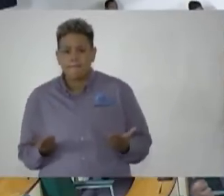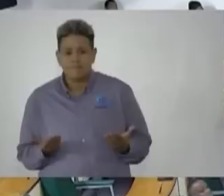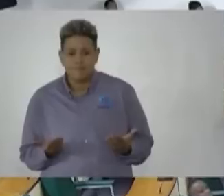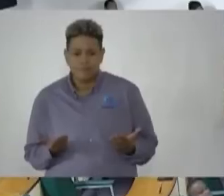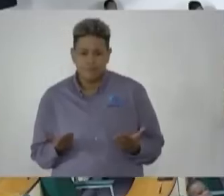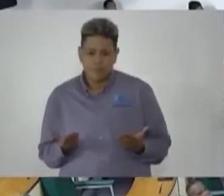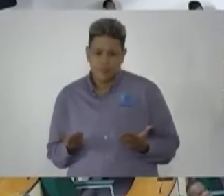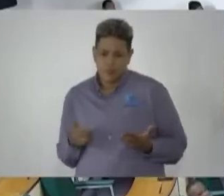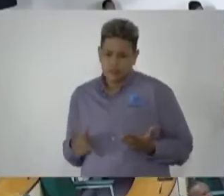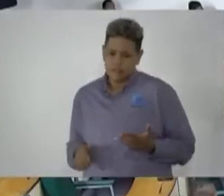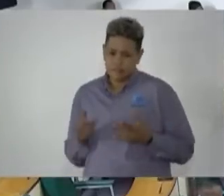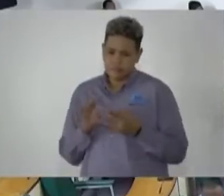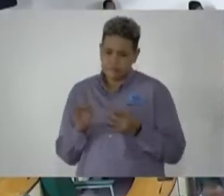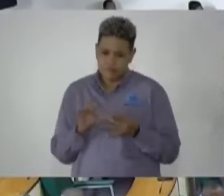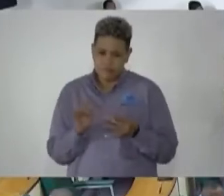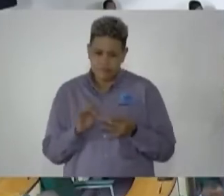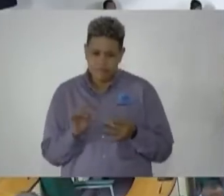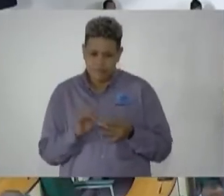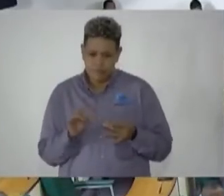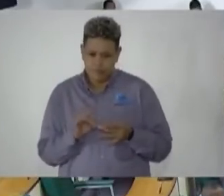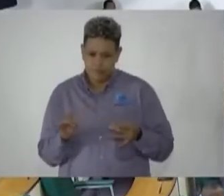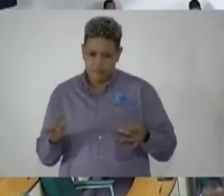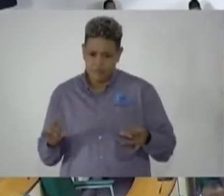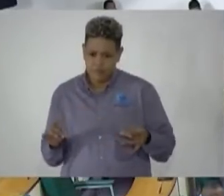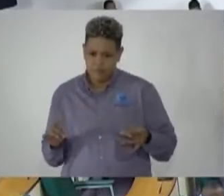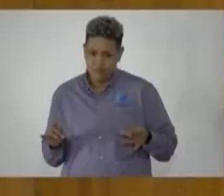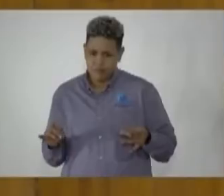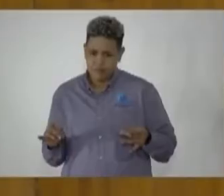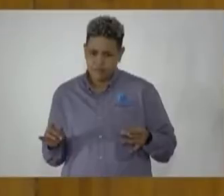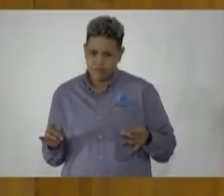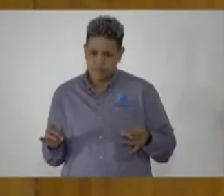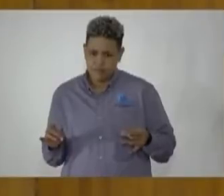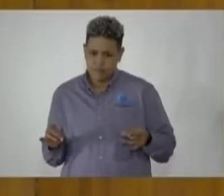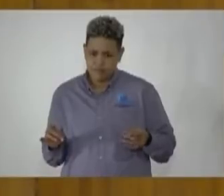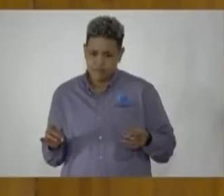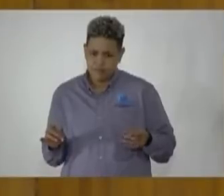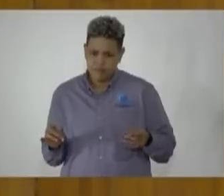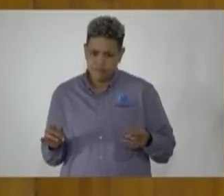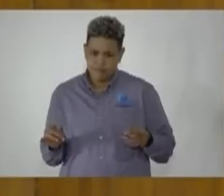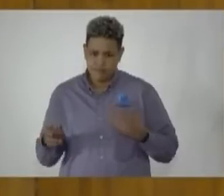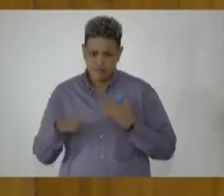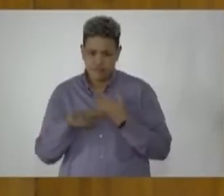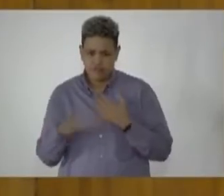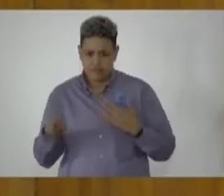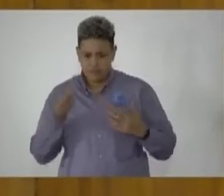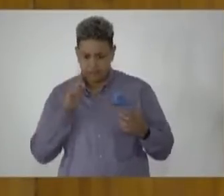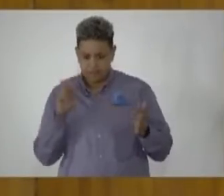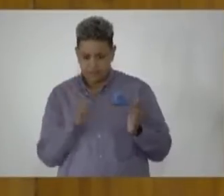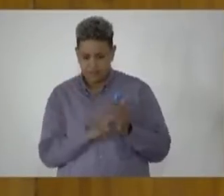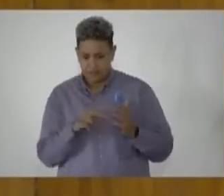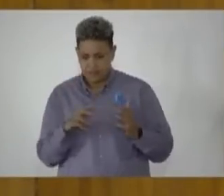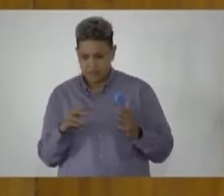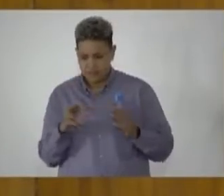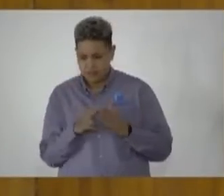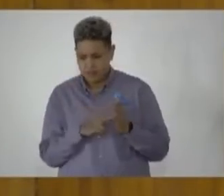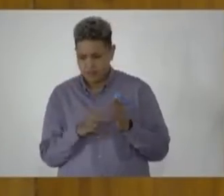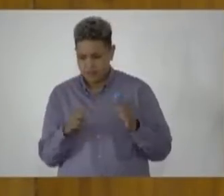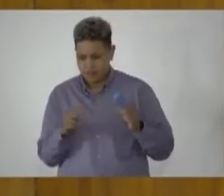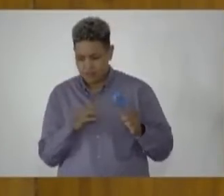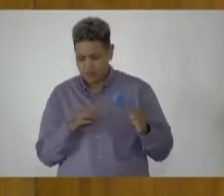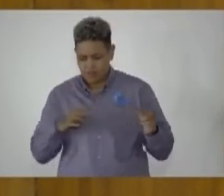Is it that this motion is being referred to the Standing Orders Committee